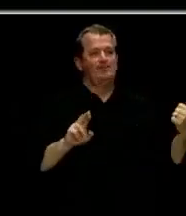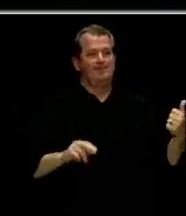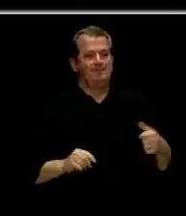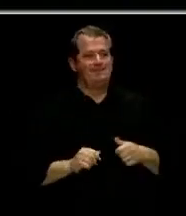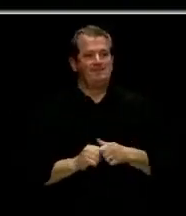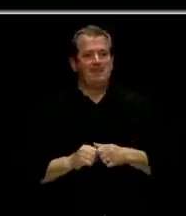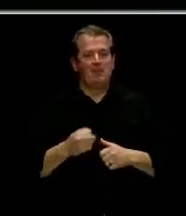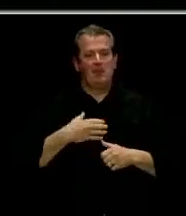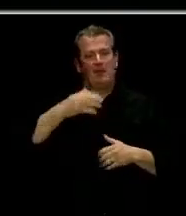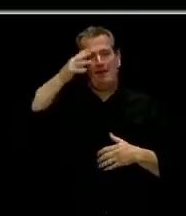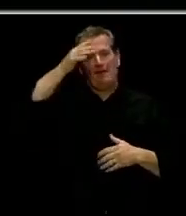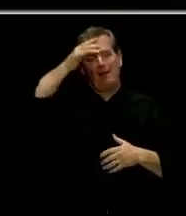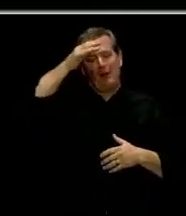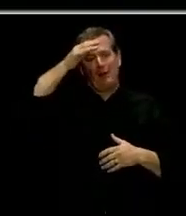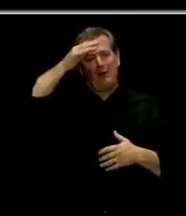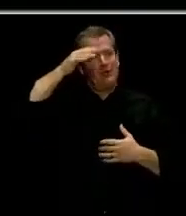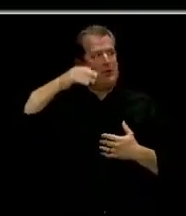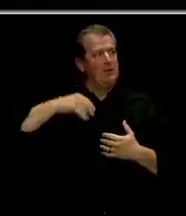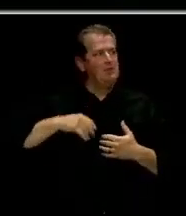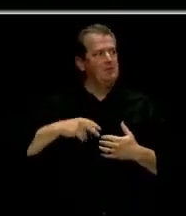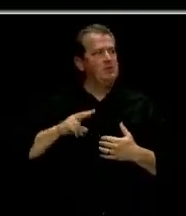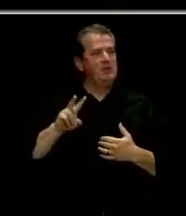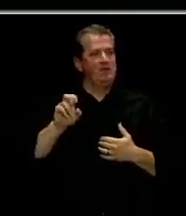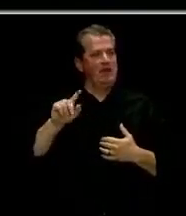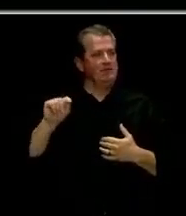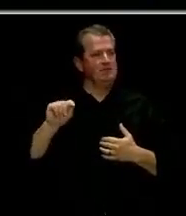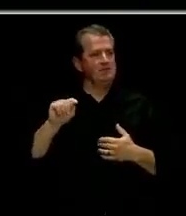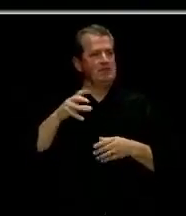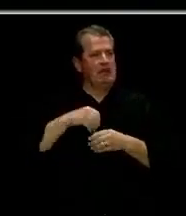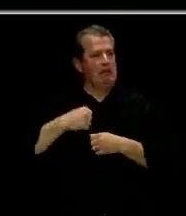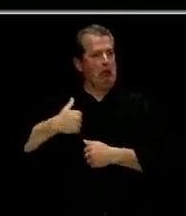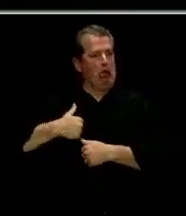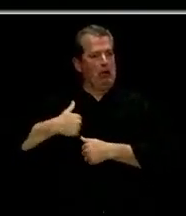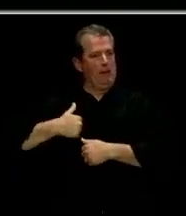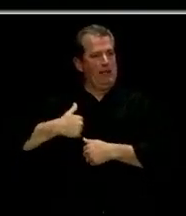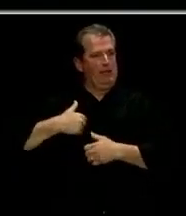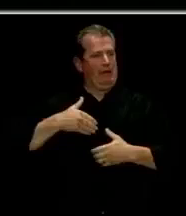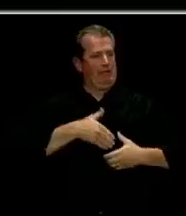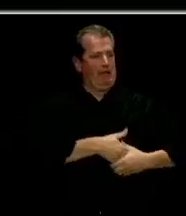My father was a veteran,